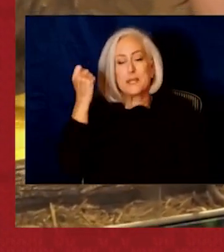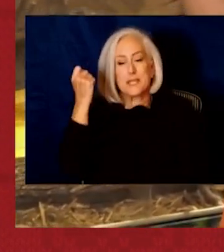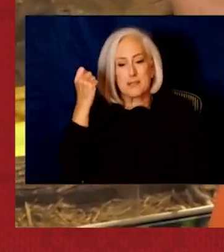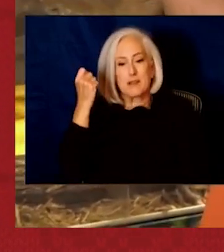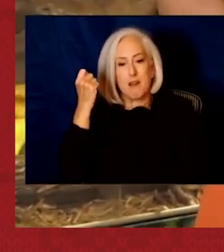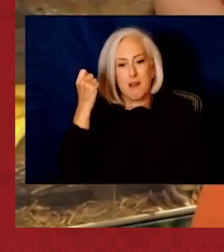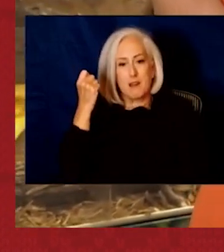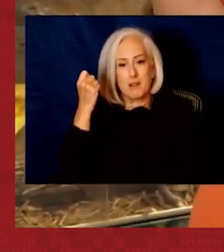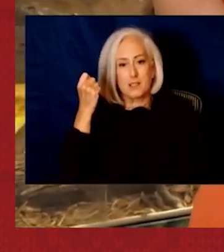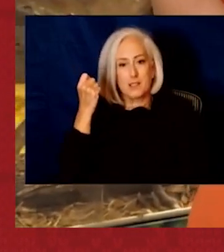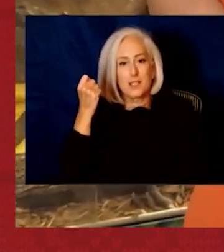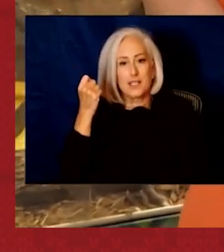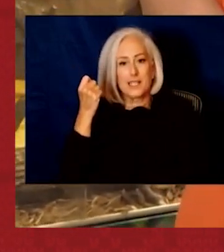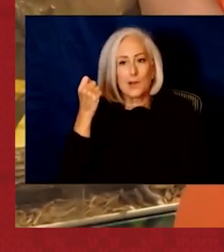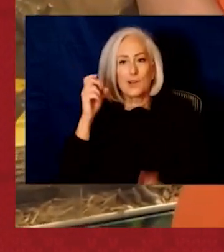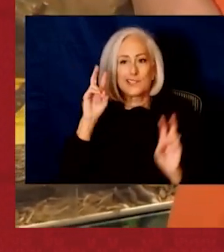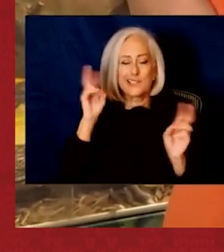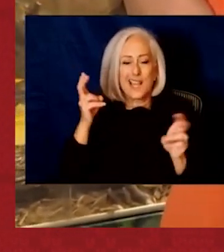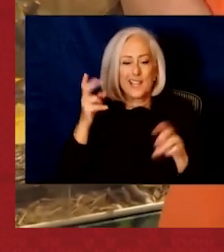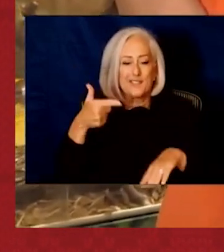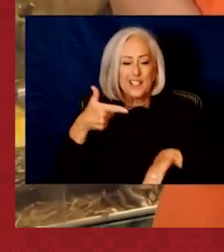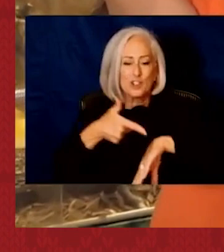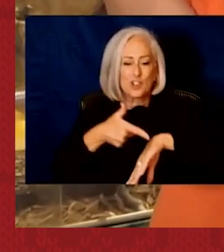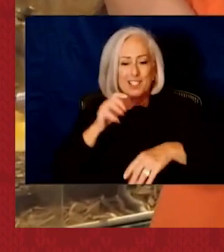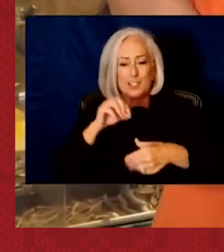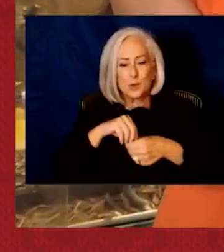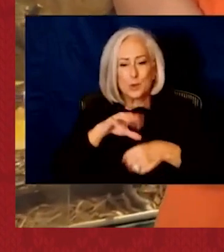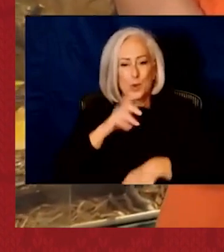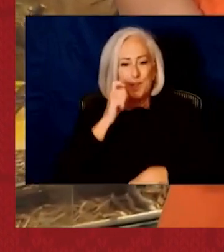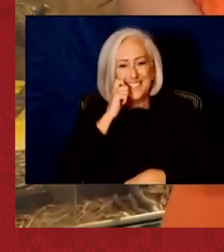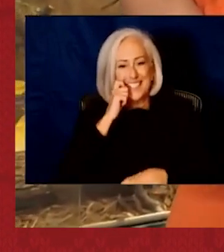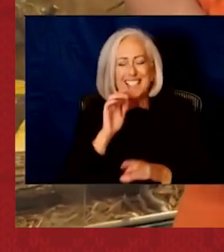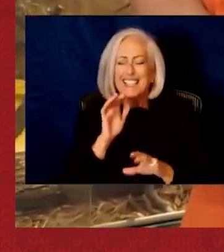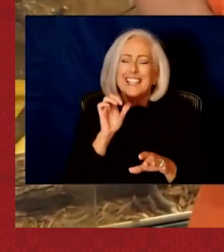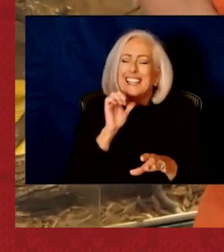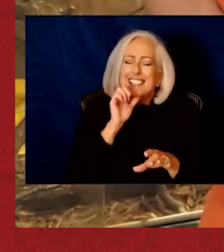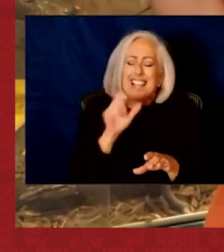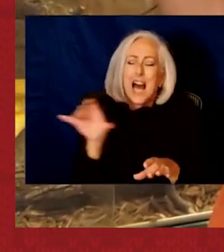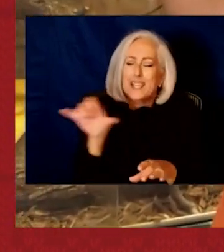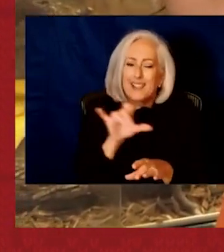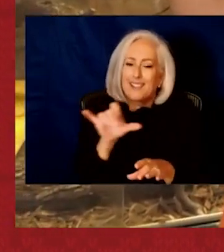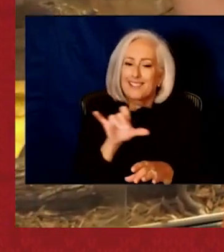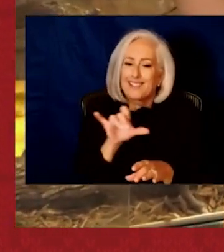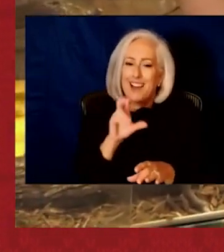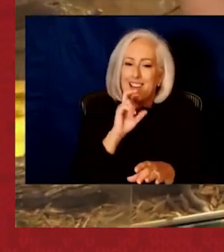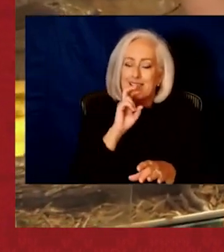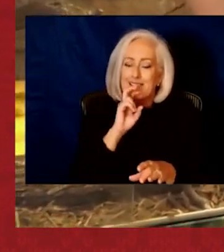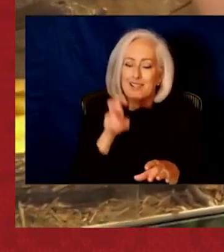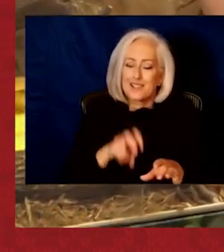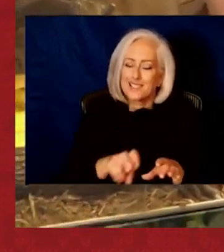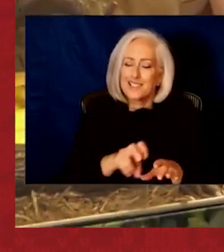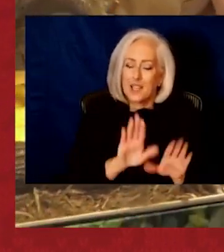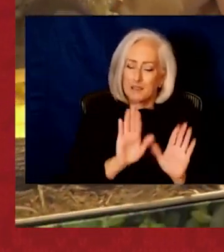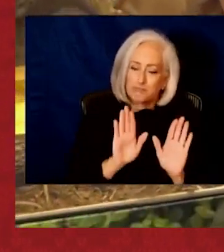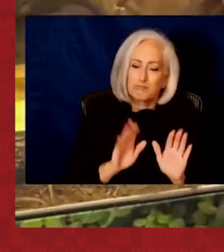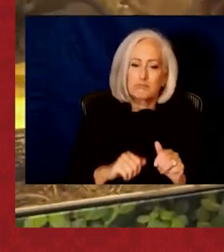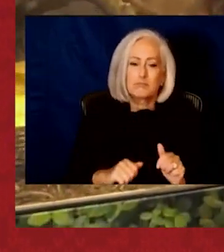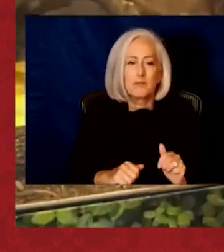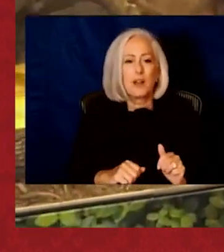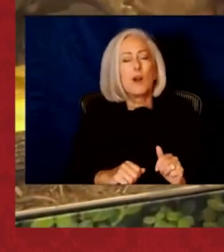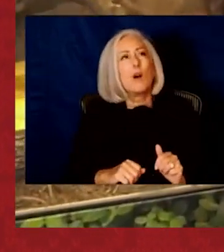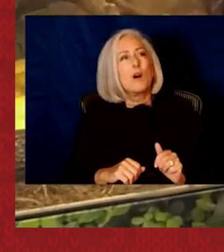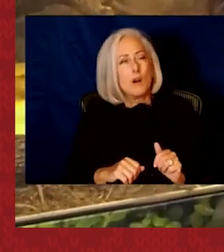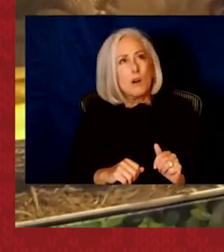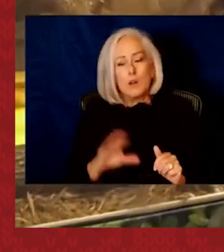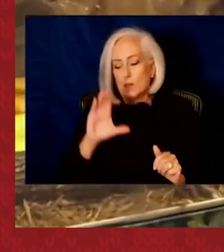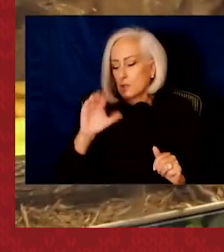kind of injected into your skin. It's not nearly as bad as some of the venomous snakes are. But this catfish has to